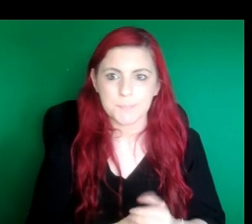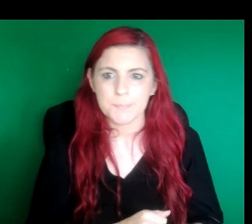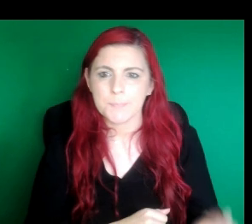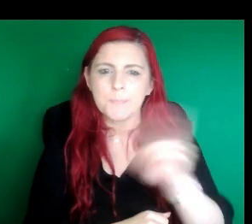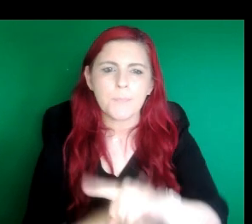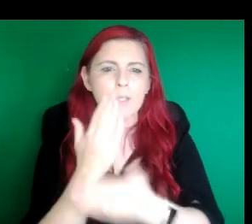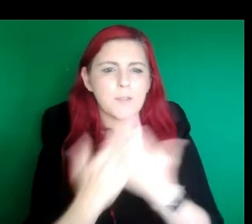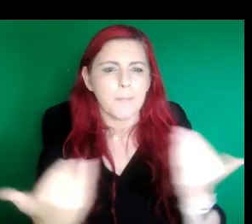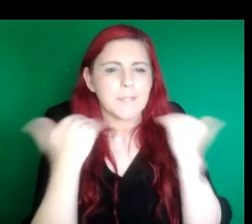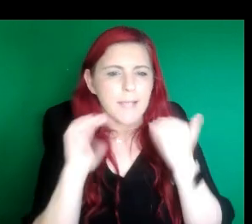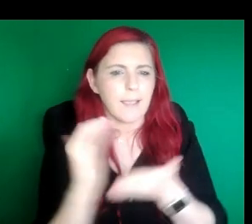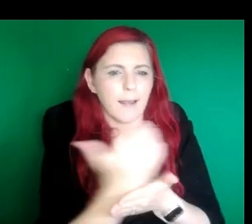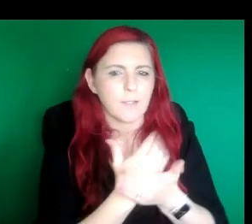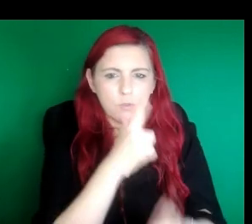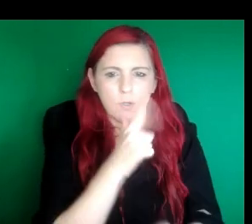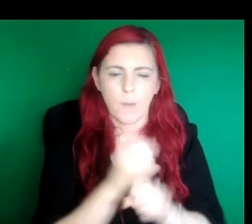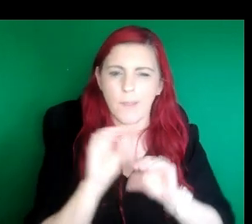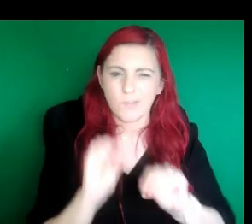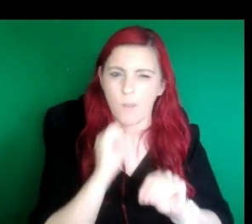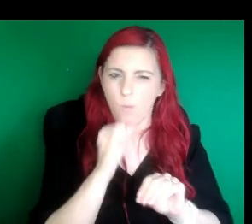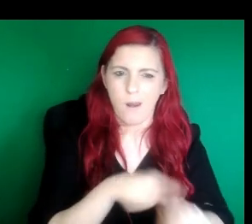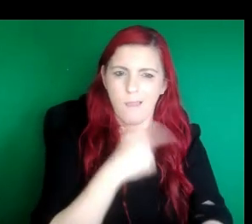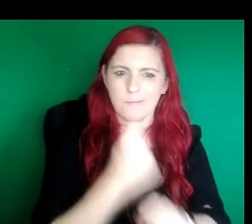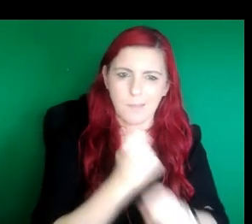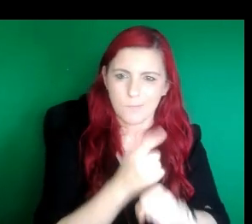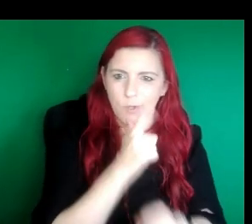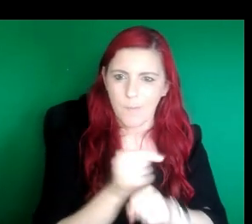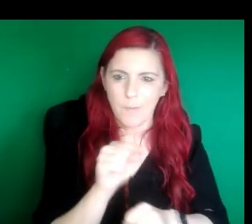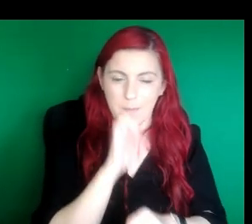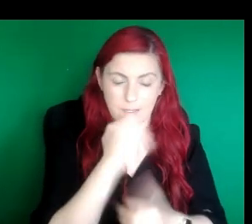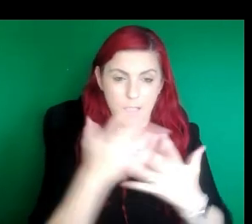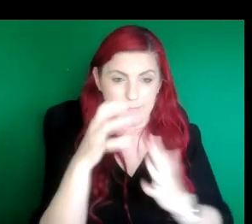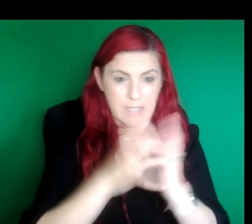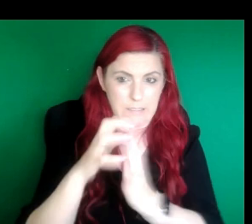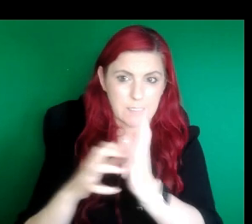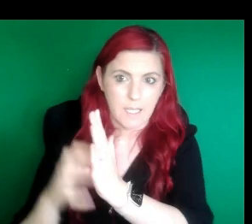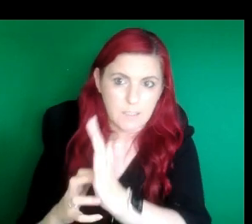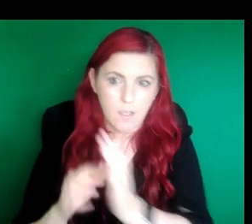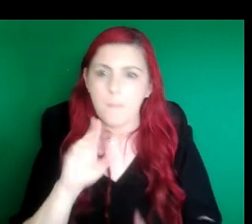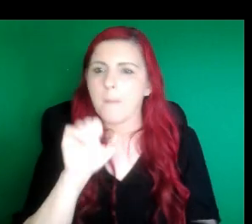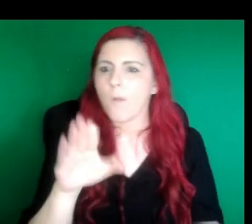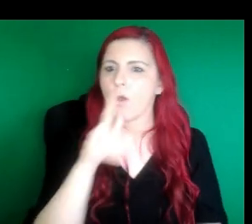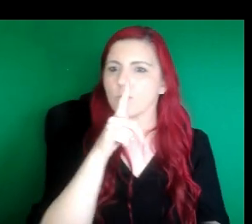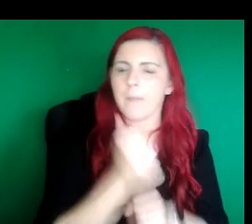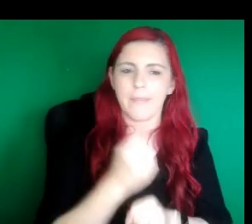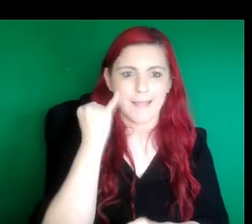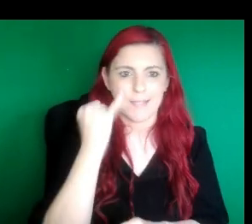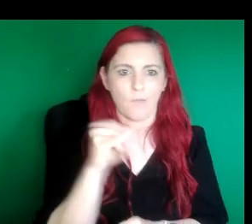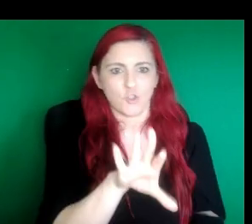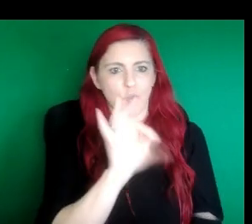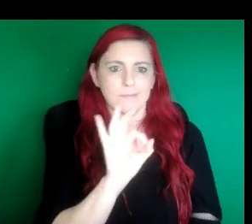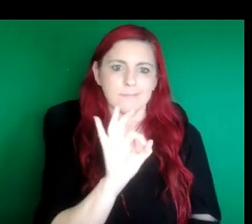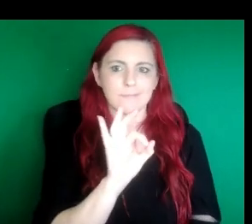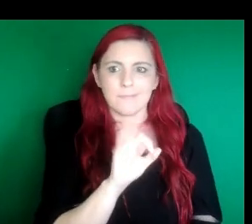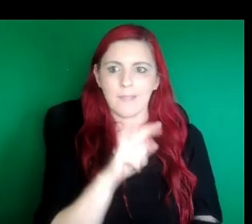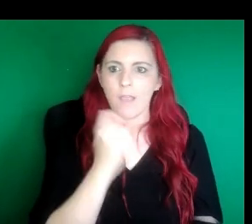So here's just some of the data. I won't spend too much on this because I know it's a large block of text, but Paul here talked about this idea of choice.